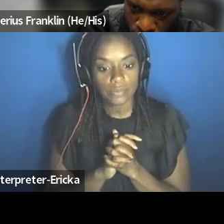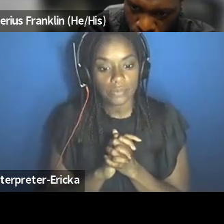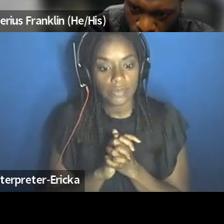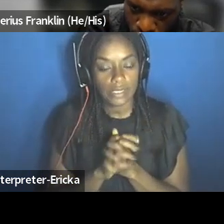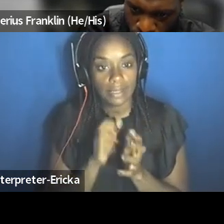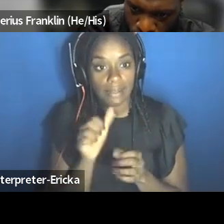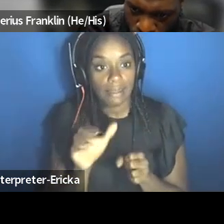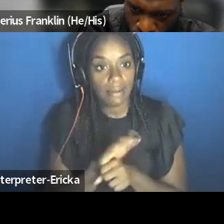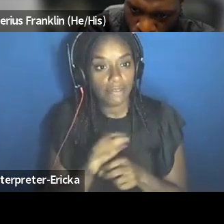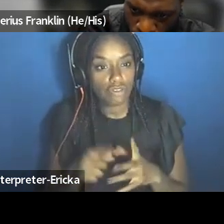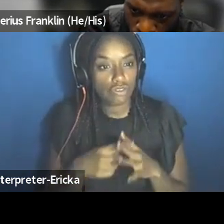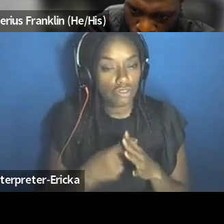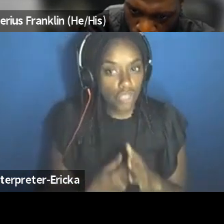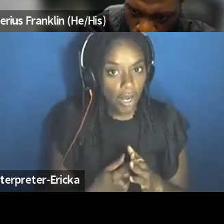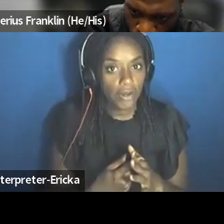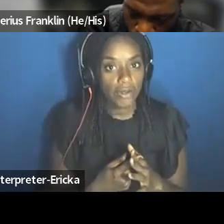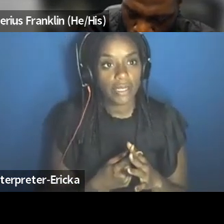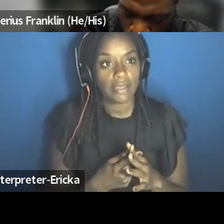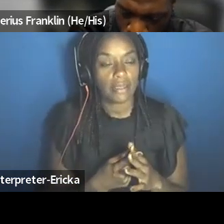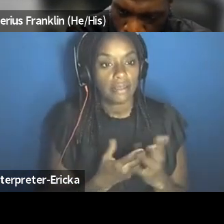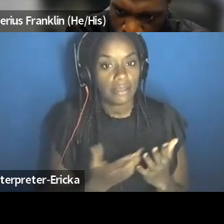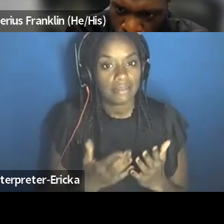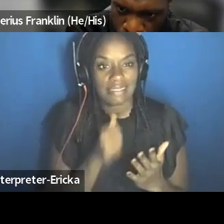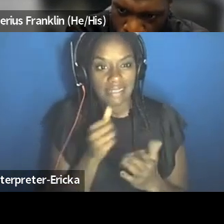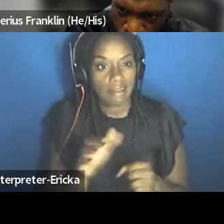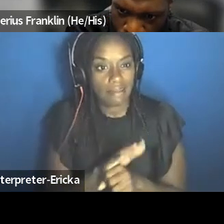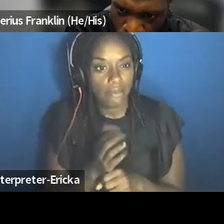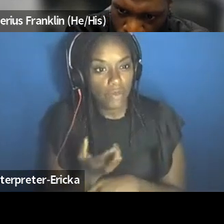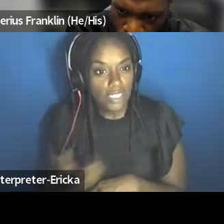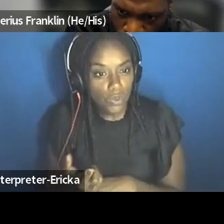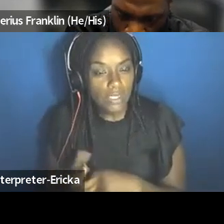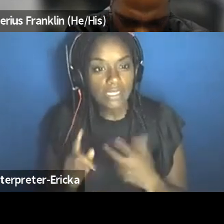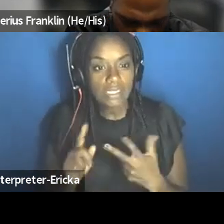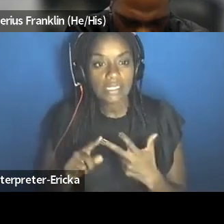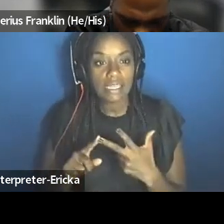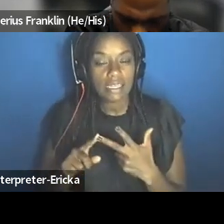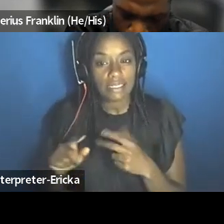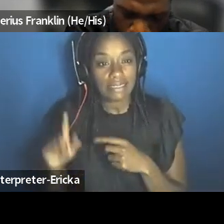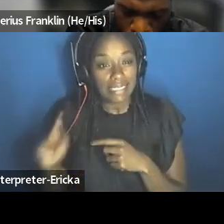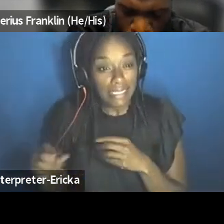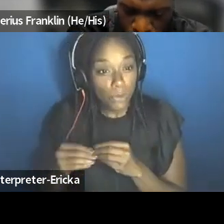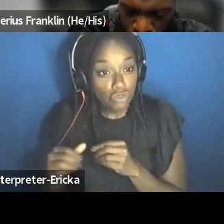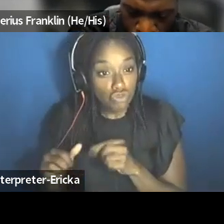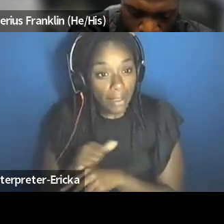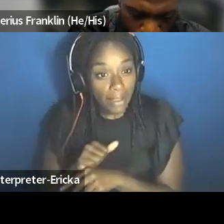starting points? Is it lack of resources that you're aware of? Is it training needs? Are you wondering,